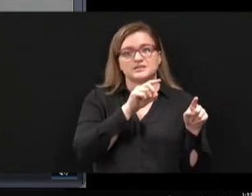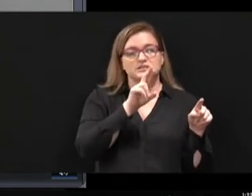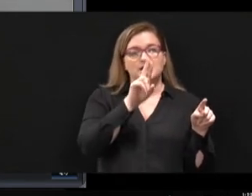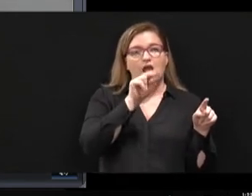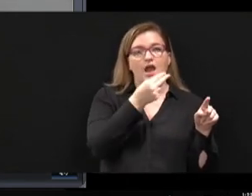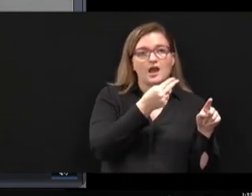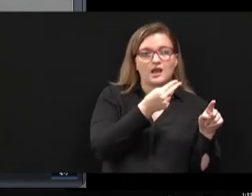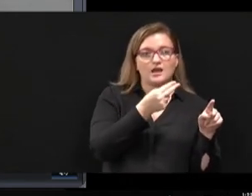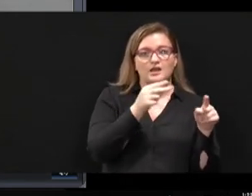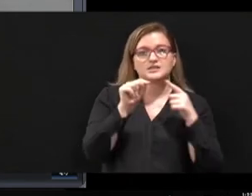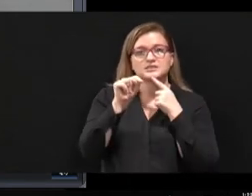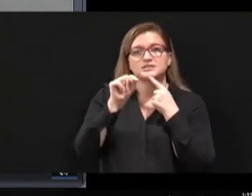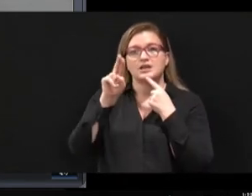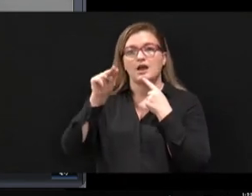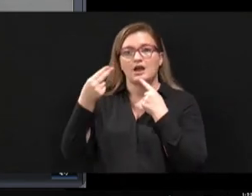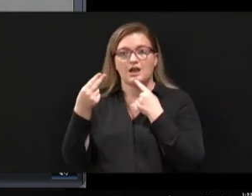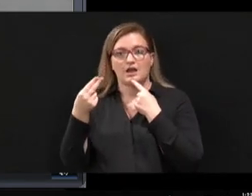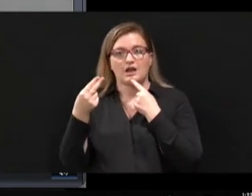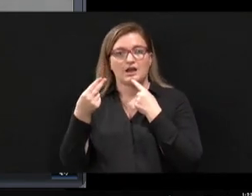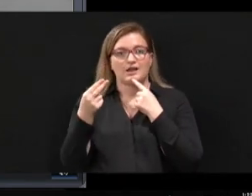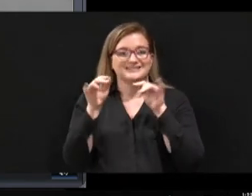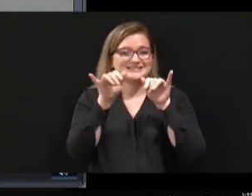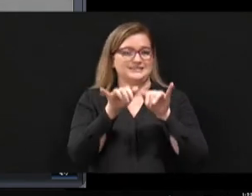pretty similar? It is.